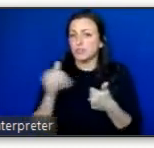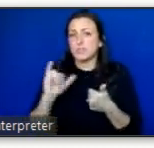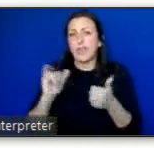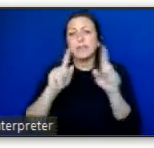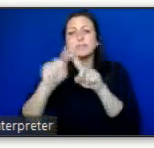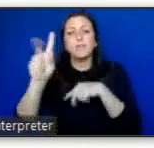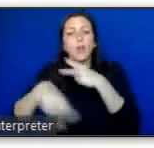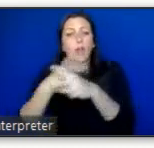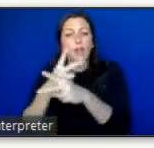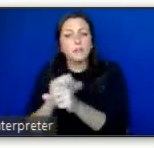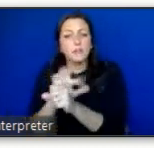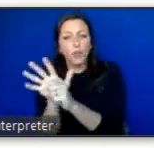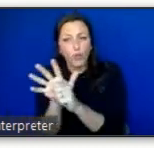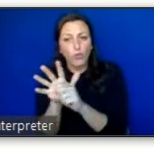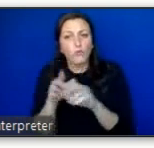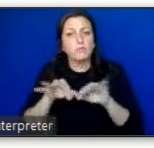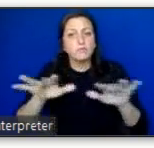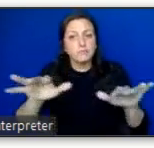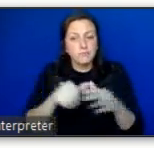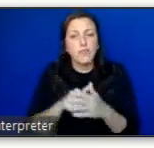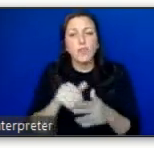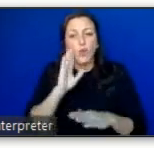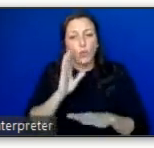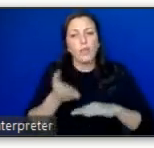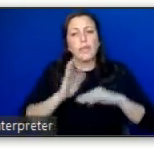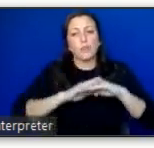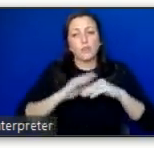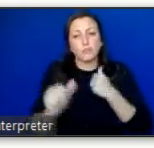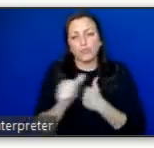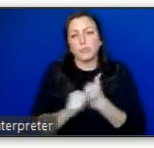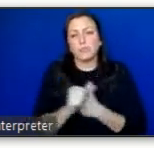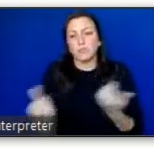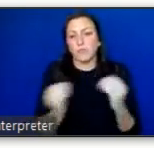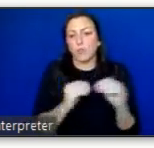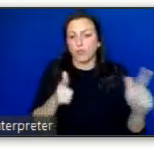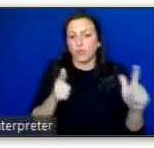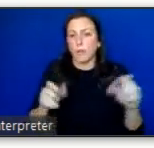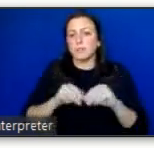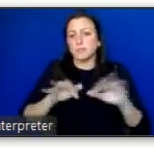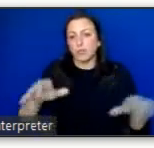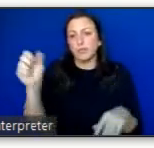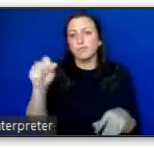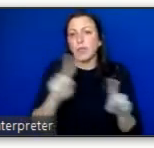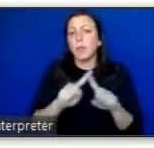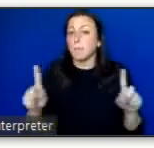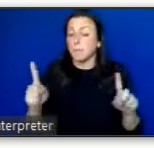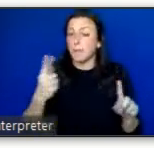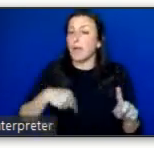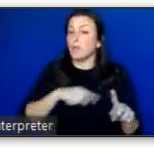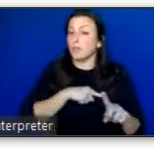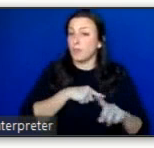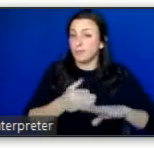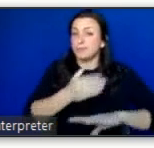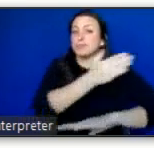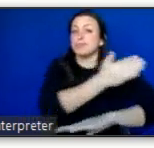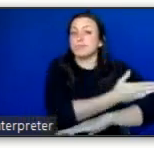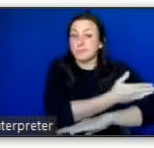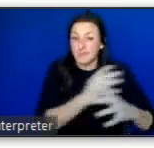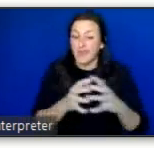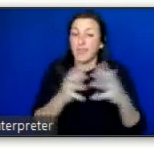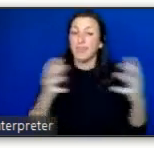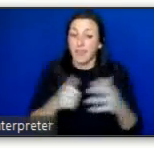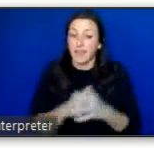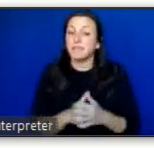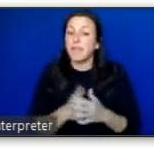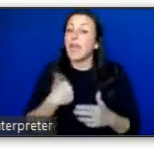that potentially increase the risk of more rapid spread. But we certainly have come a long way and have fared